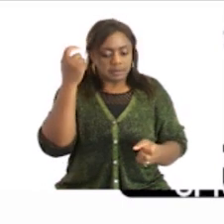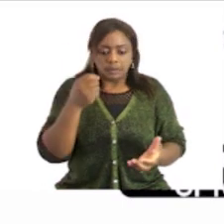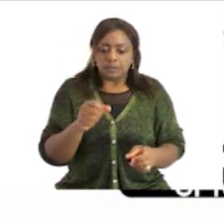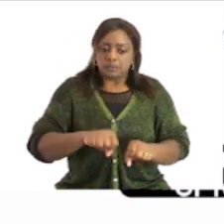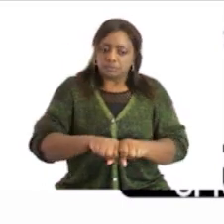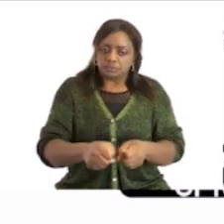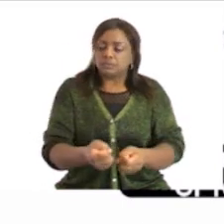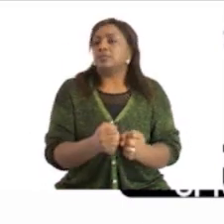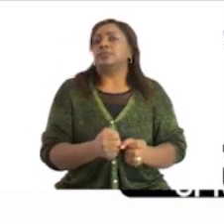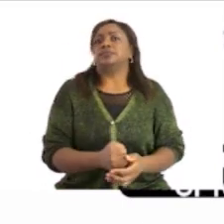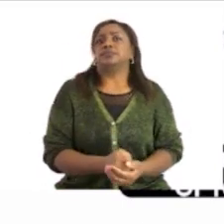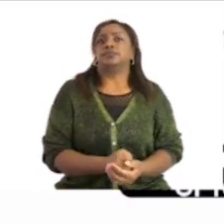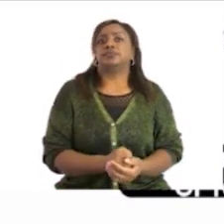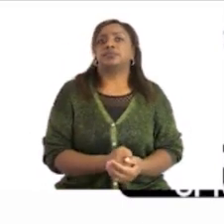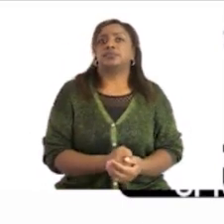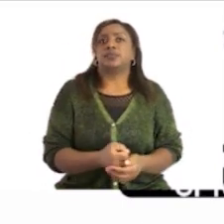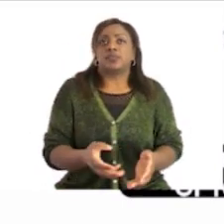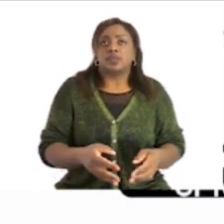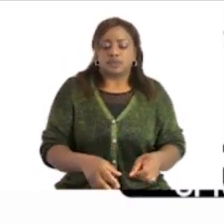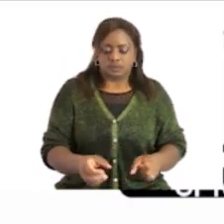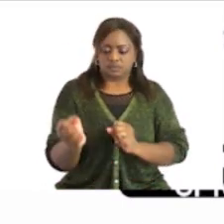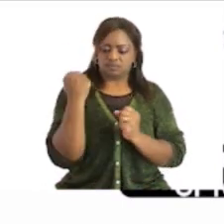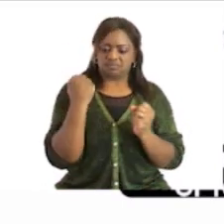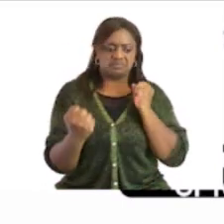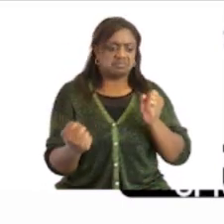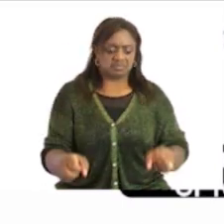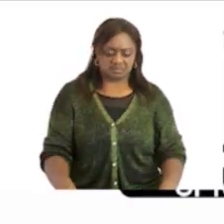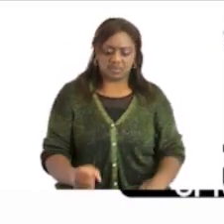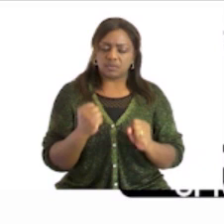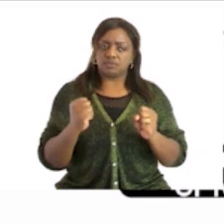problems. And this is not something that you can be healed of.